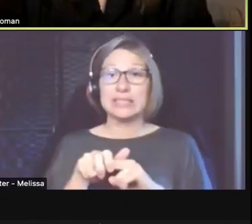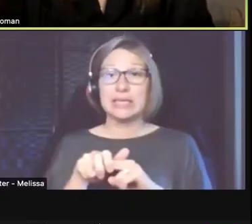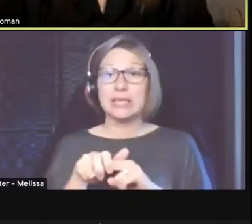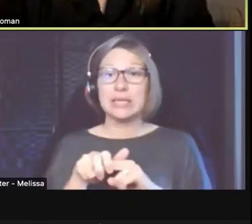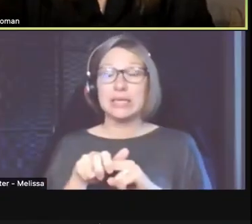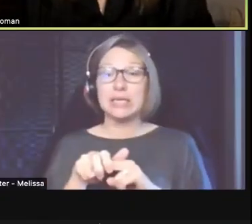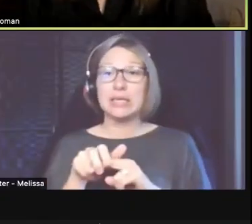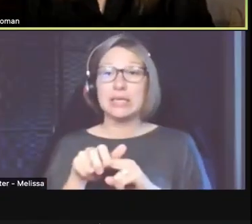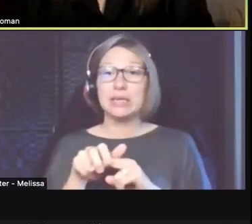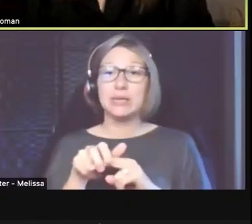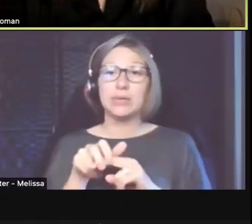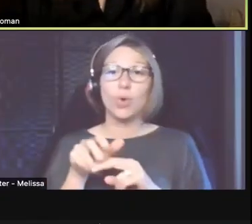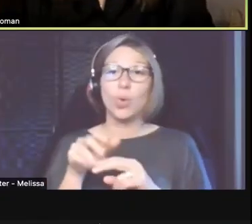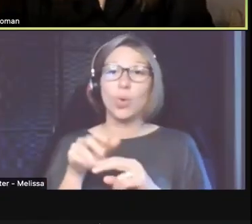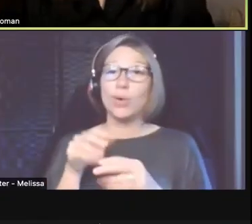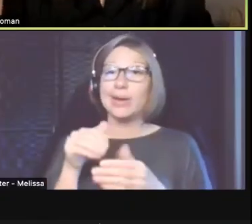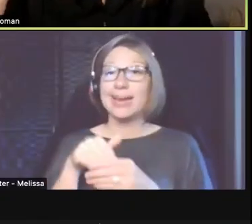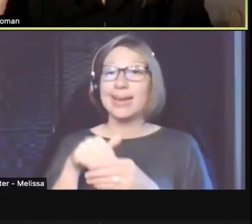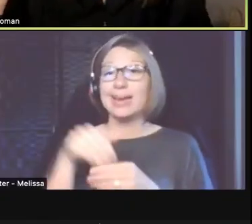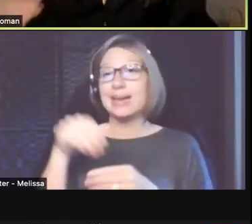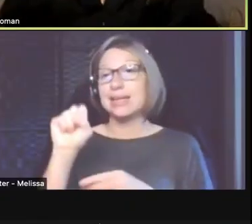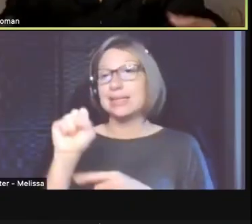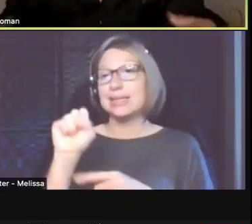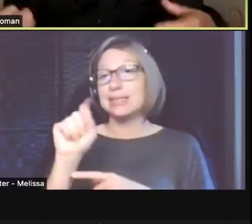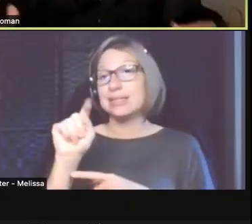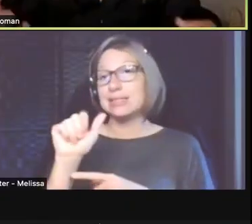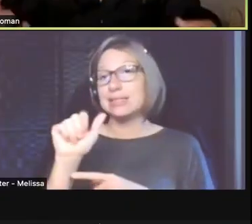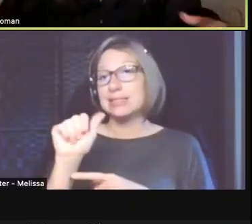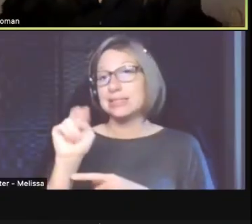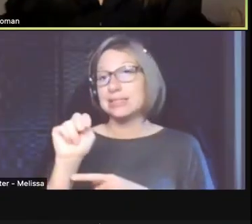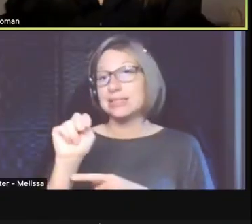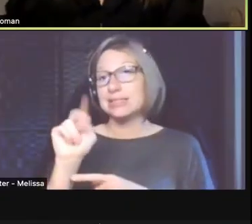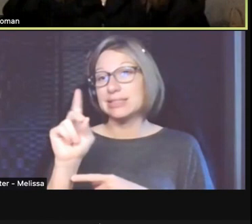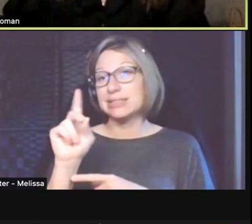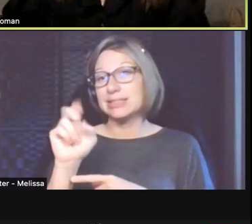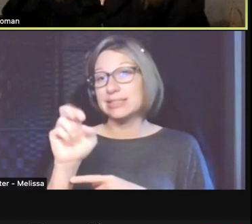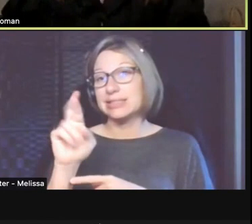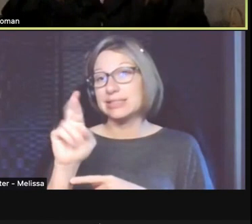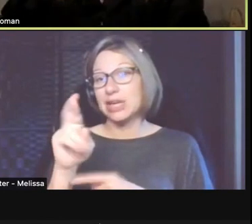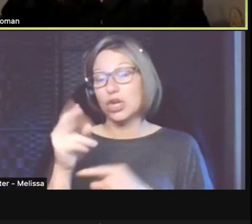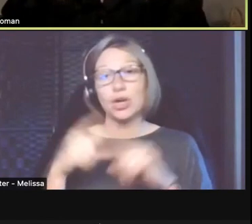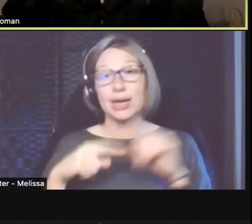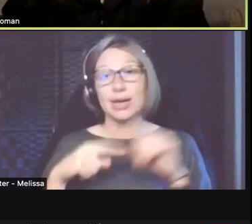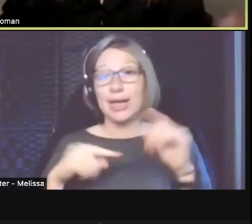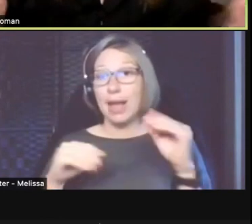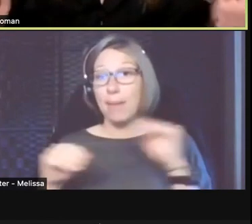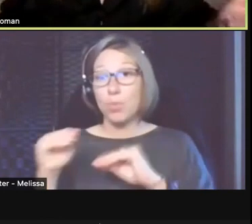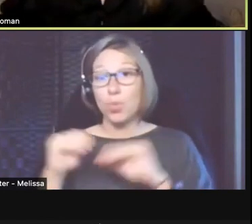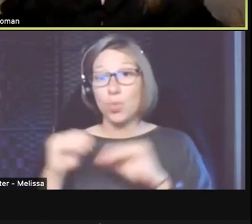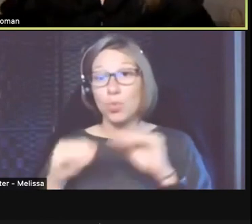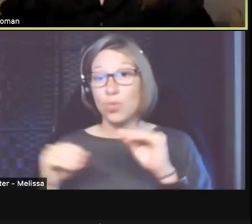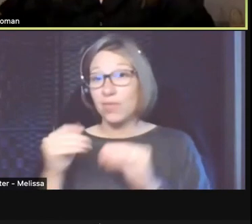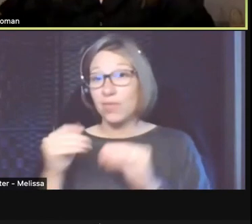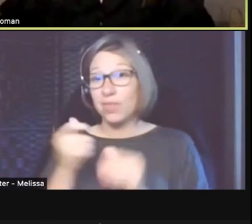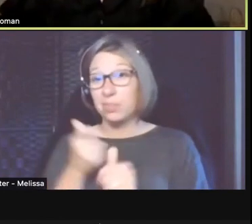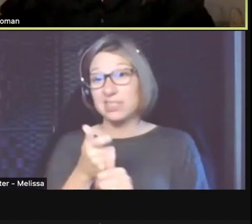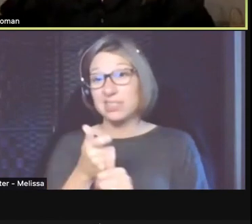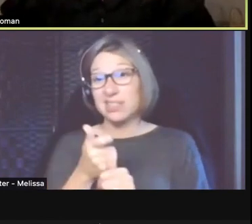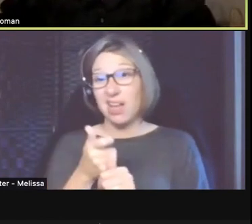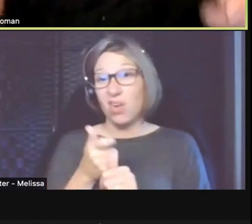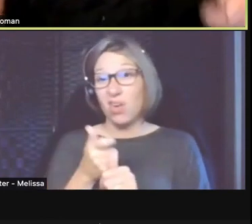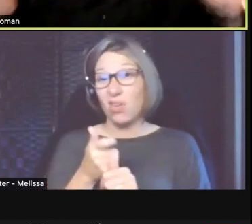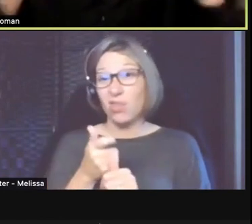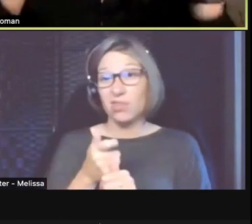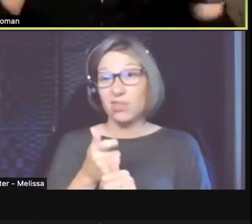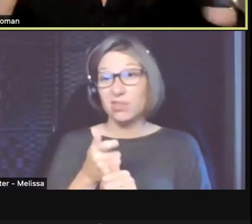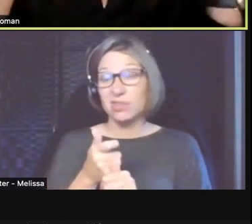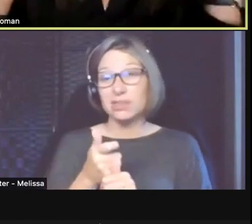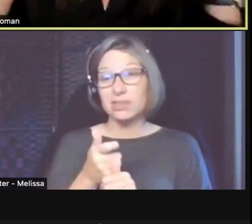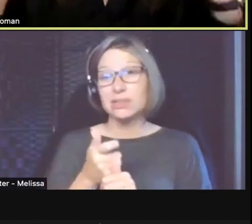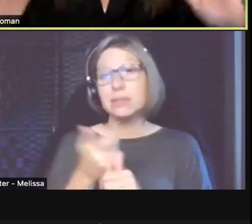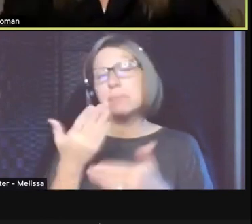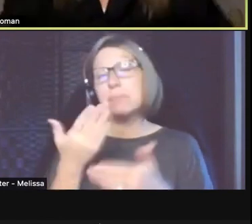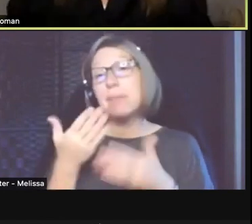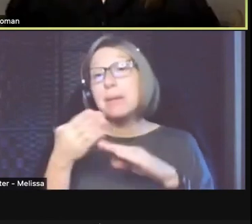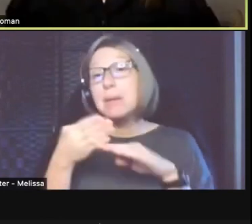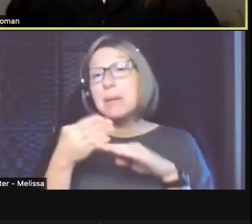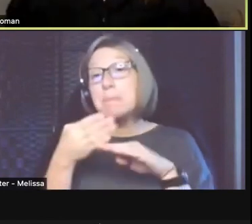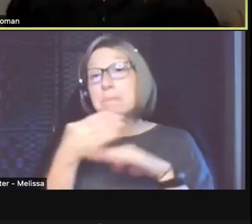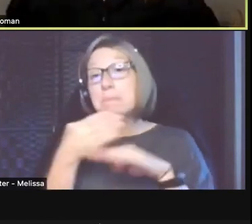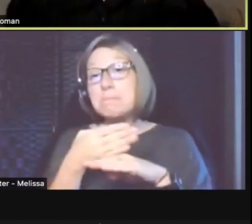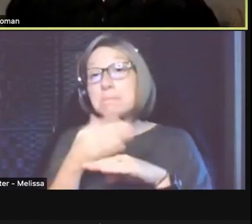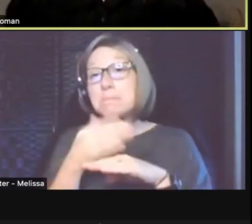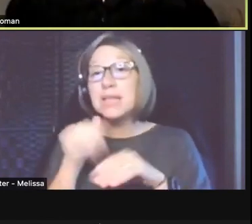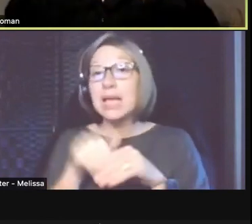that stander who cannot move themselves. It's a little better if they're in some kind of mobility device, but they can't